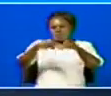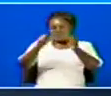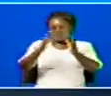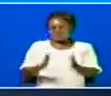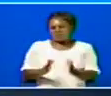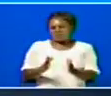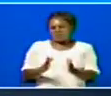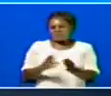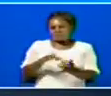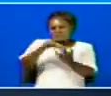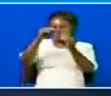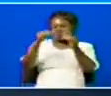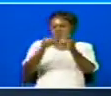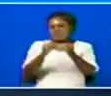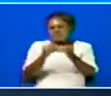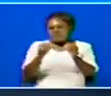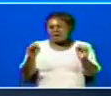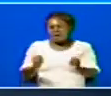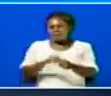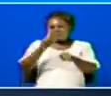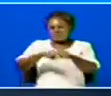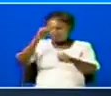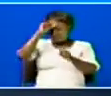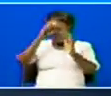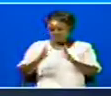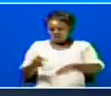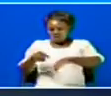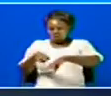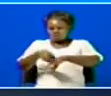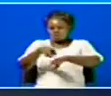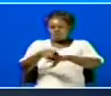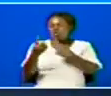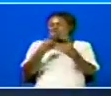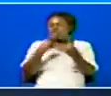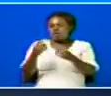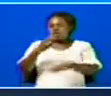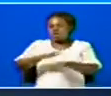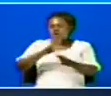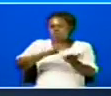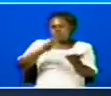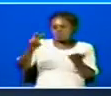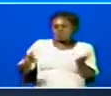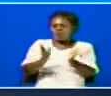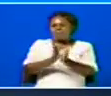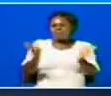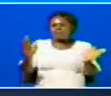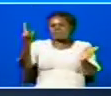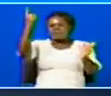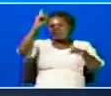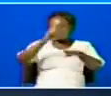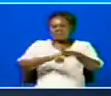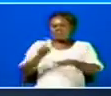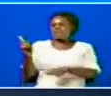Senator Johnson Sakaja. This comes as Nairobi Governor Mike Sonko spoke about the resignation publicly for the first time in